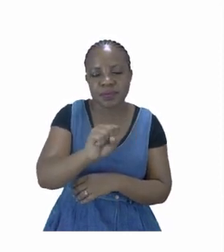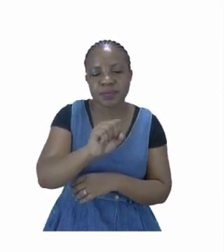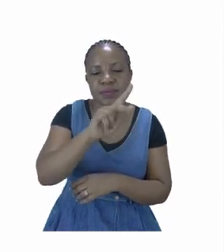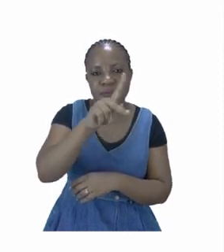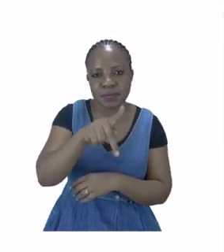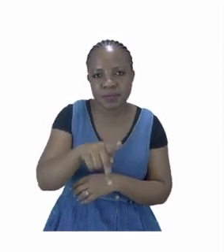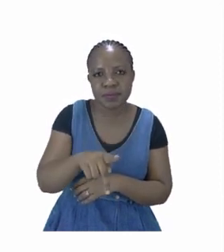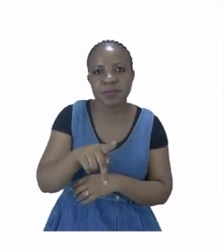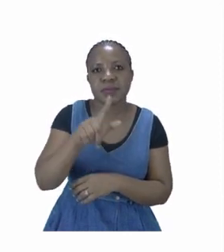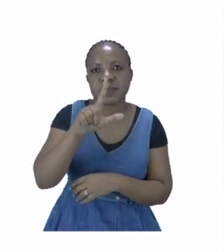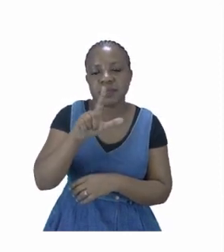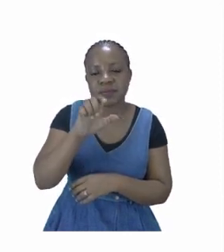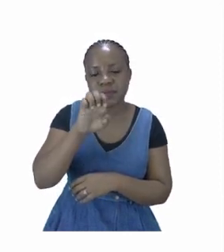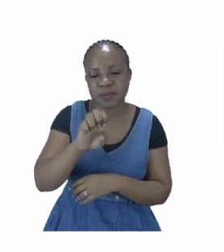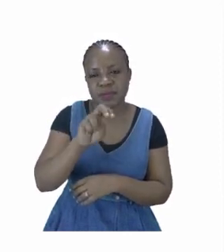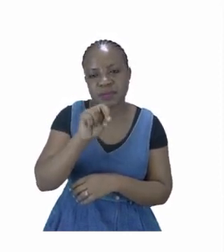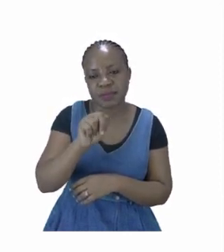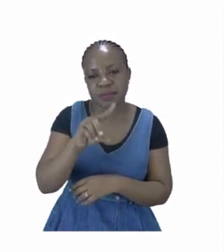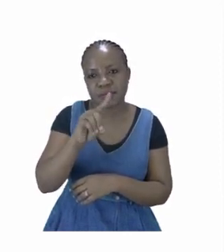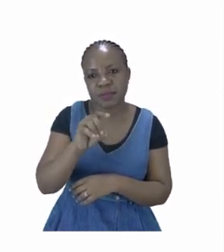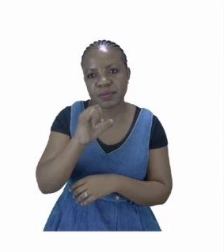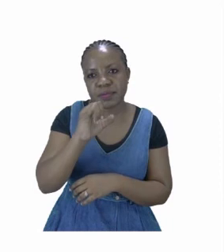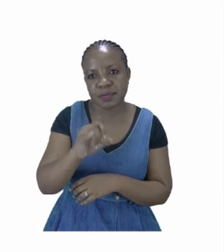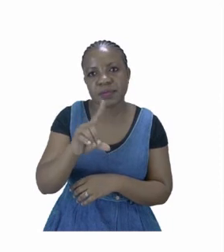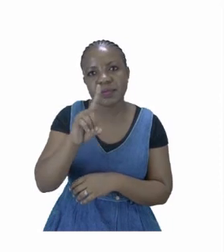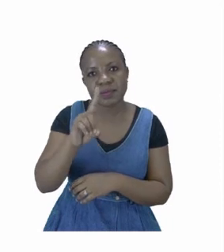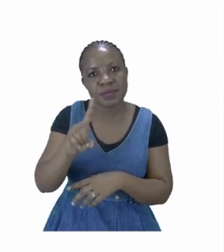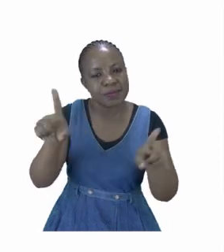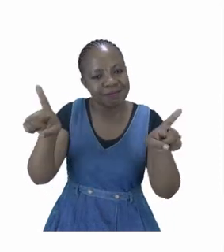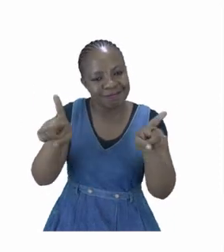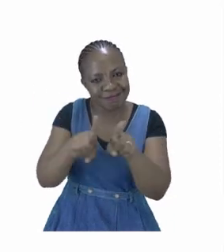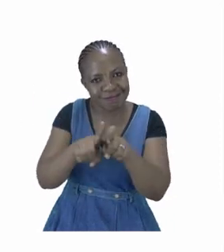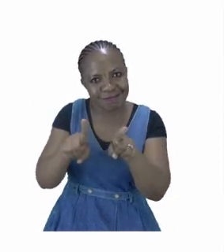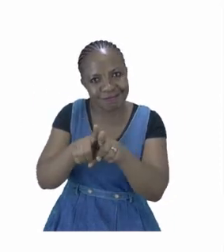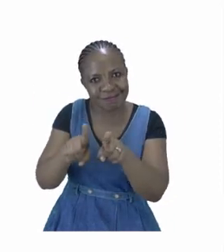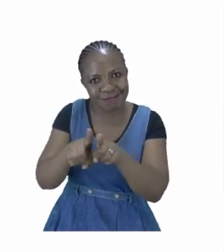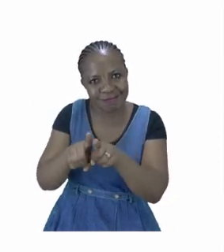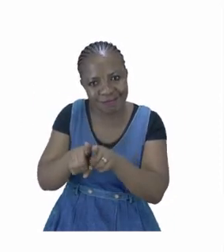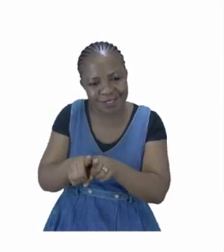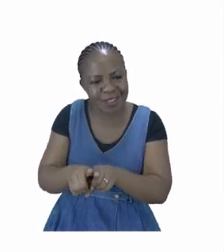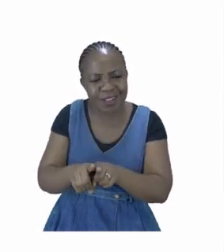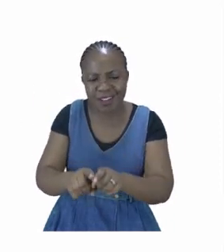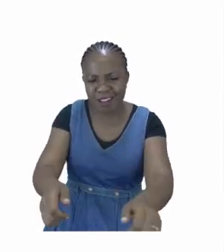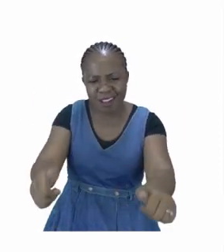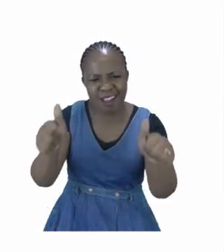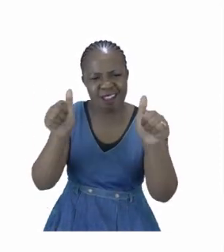splendid, which can be the same as the word excellent.